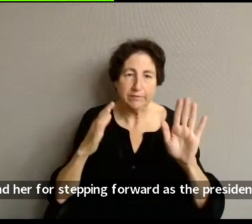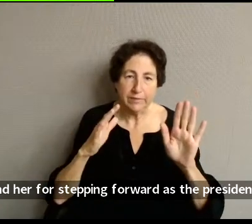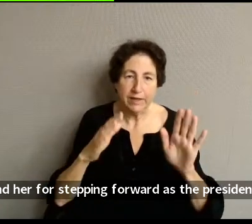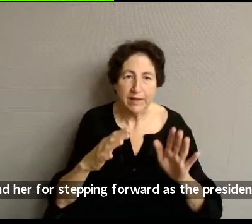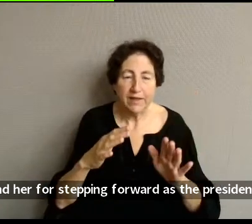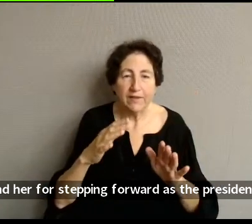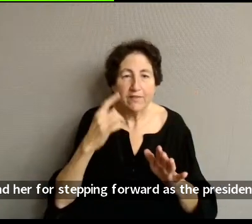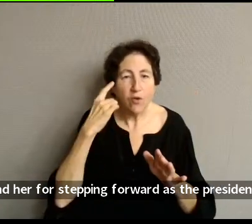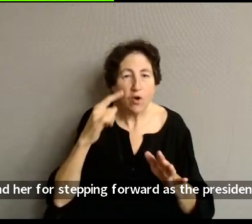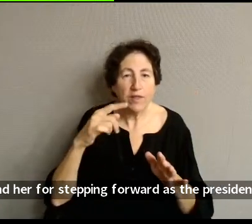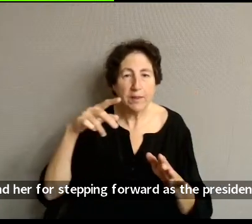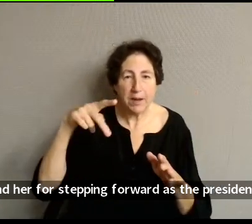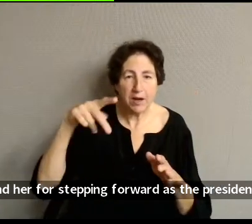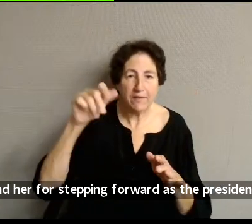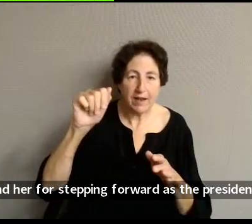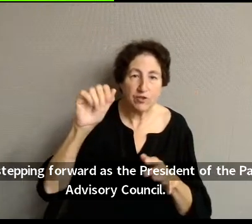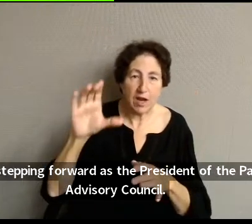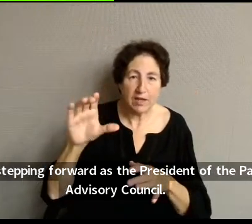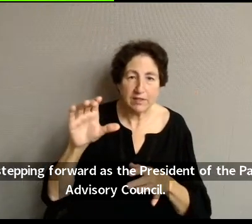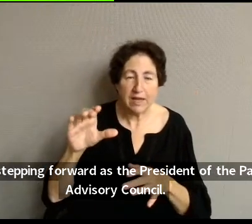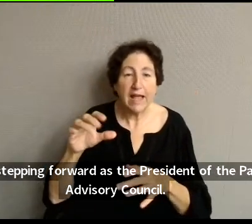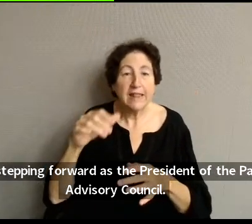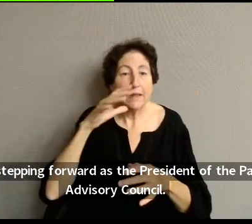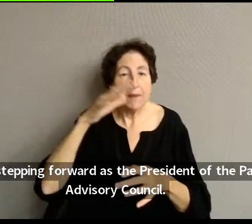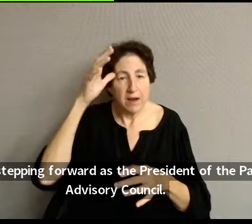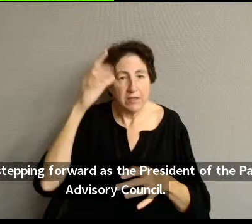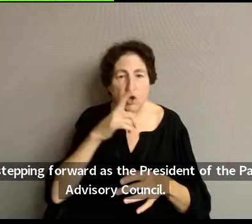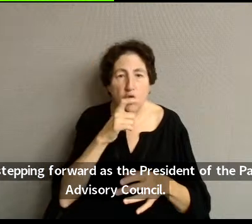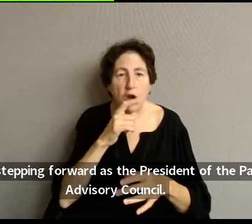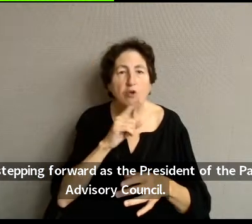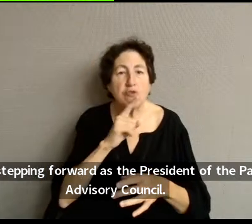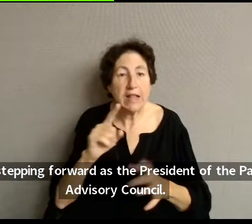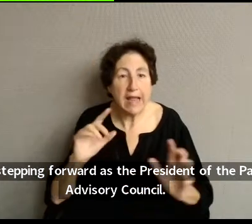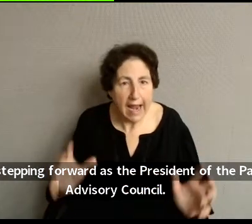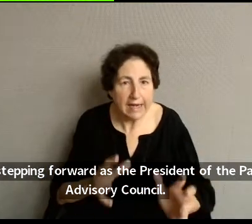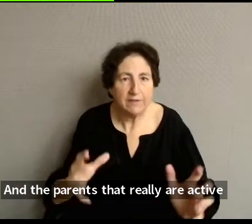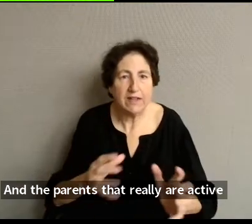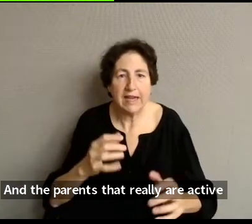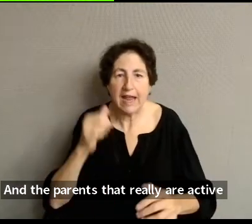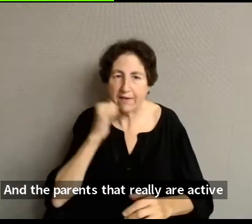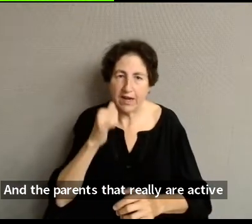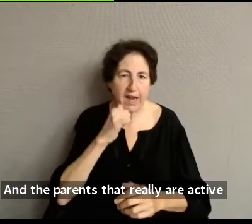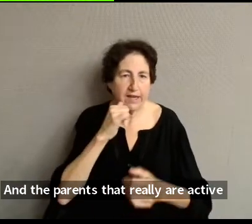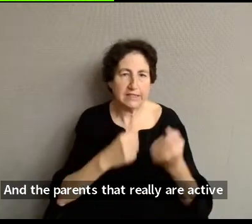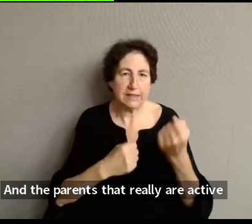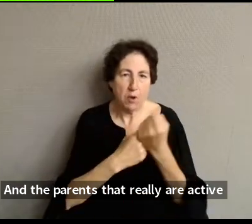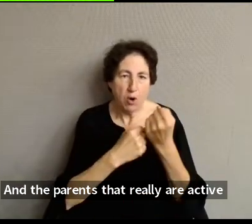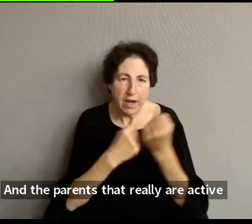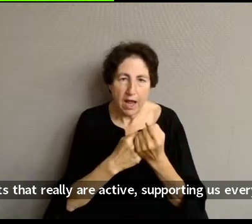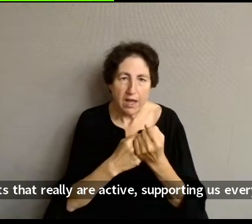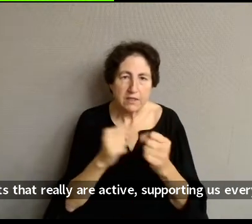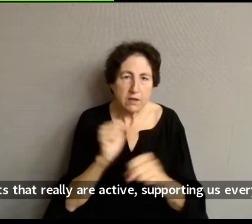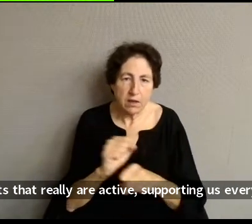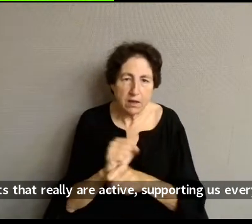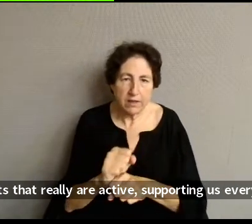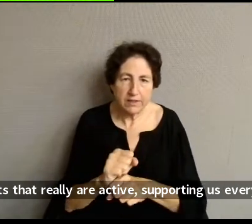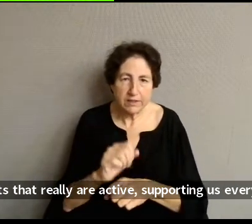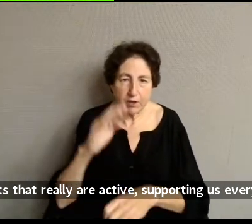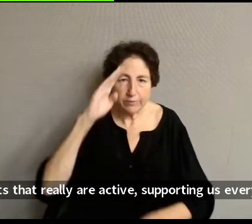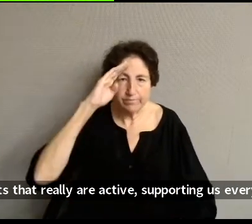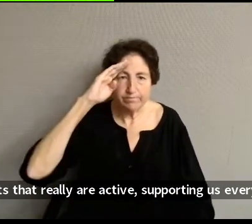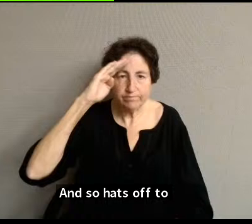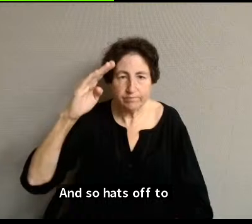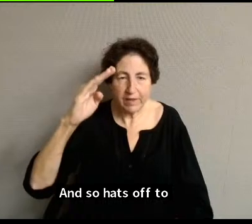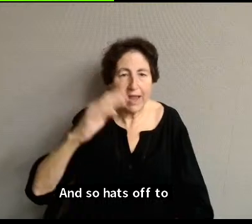Advisory Council and the parents that really are active supporting us every day. And so hats off to those folks, and